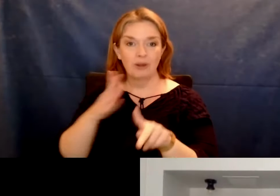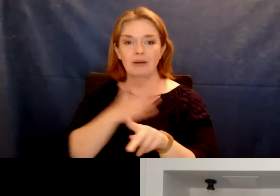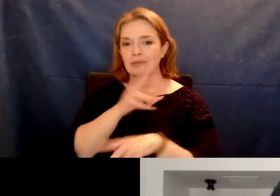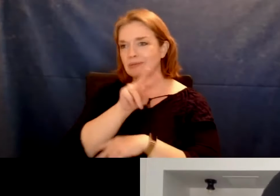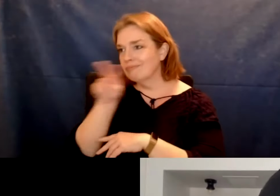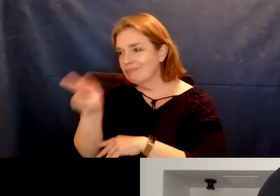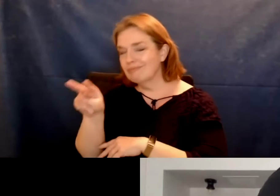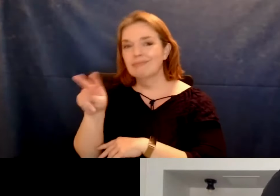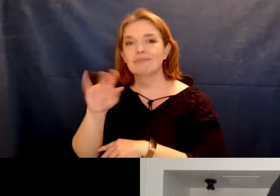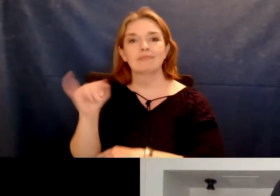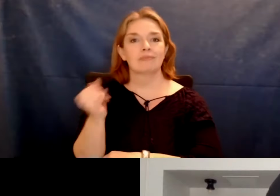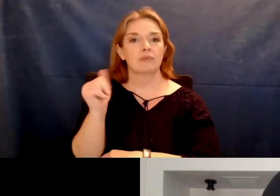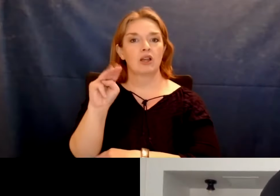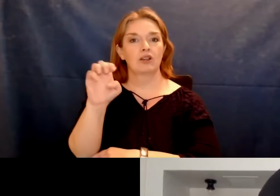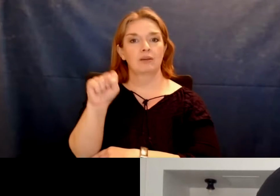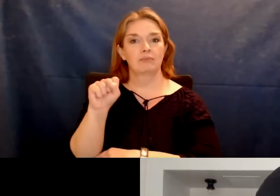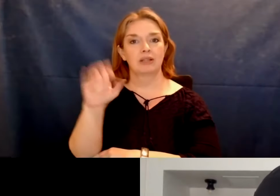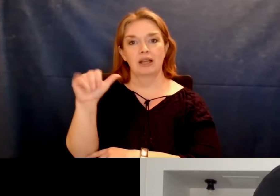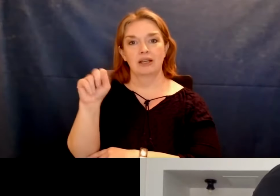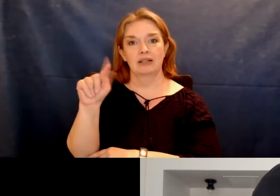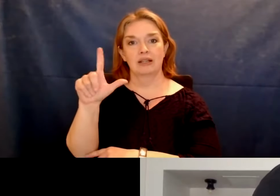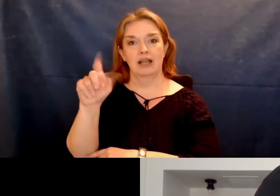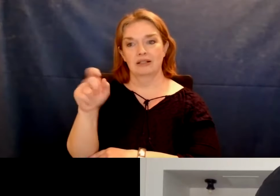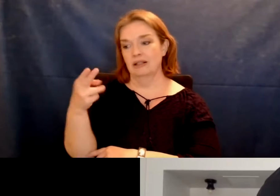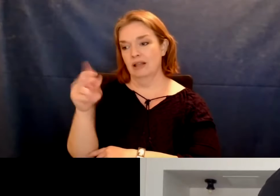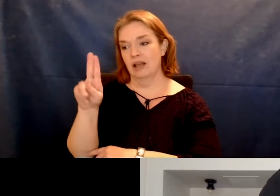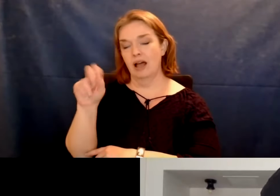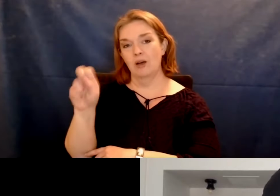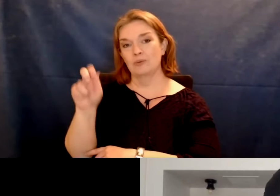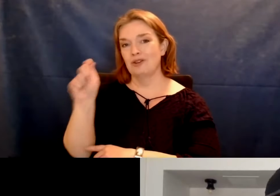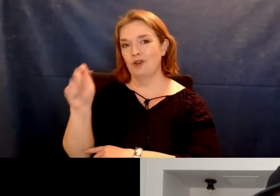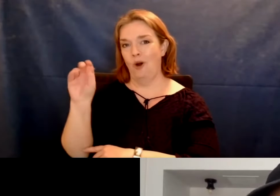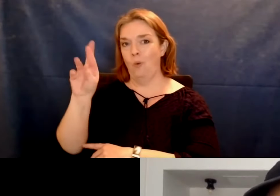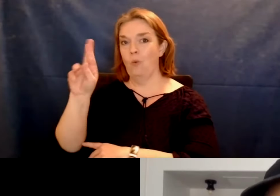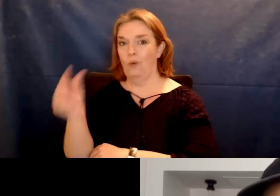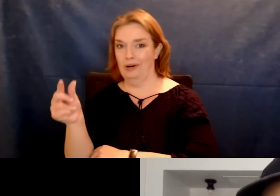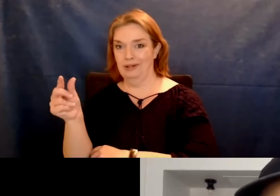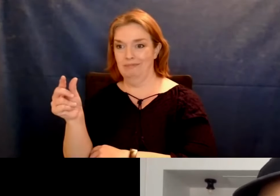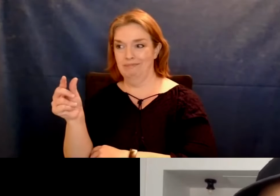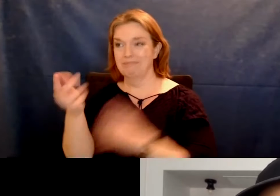out. It is jamescastlehouse.org. And that's it.